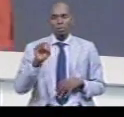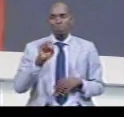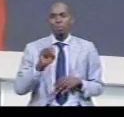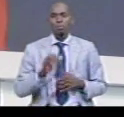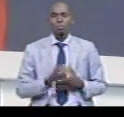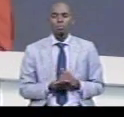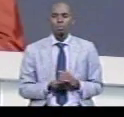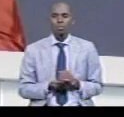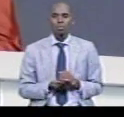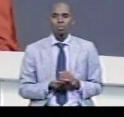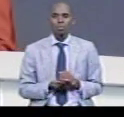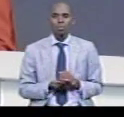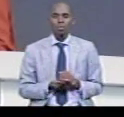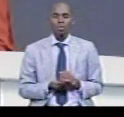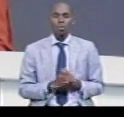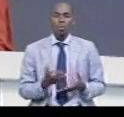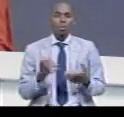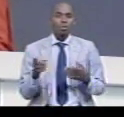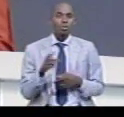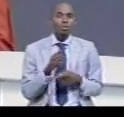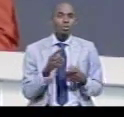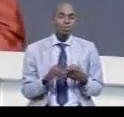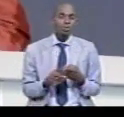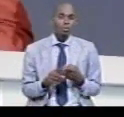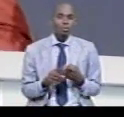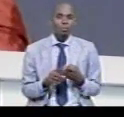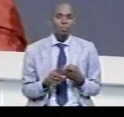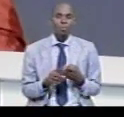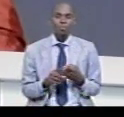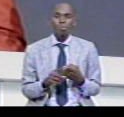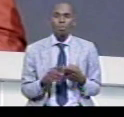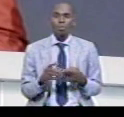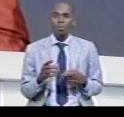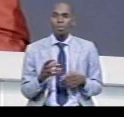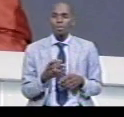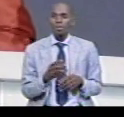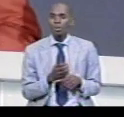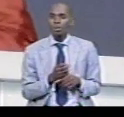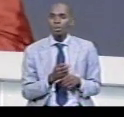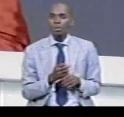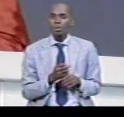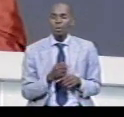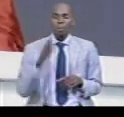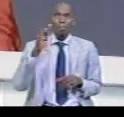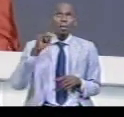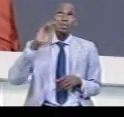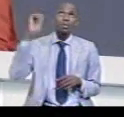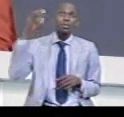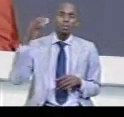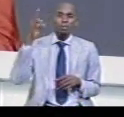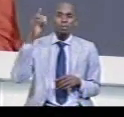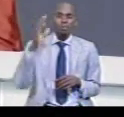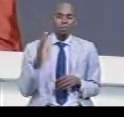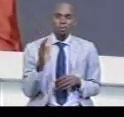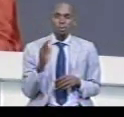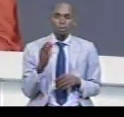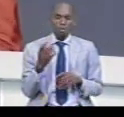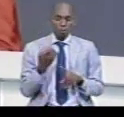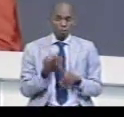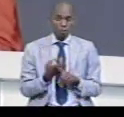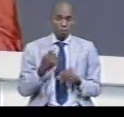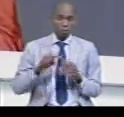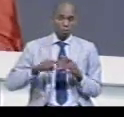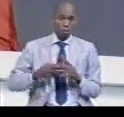So we want you to take note and get your heart ready. By the grace of God, right from beginning of